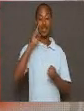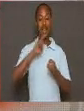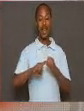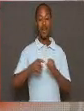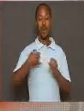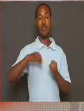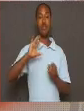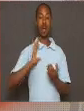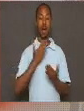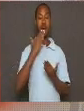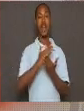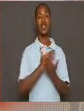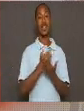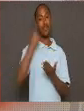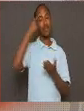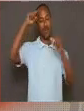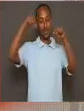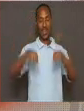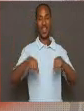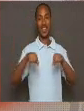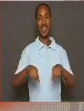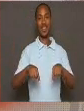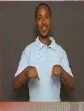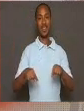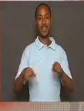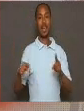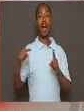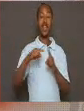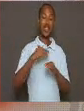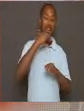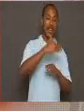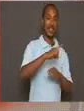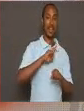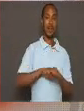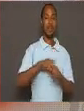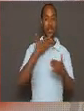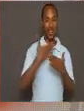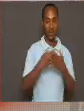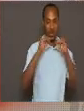This brings us to the end of our lesson for today. Until next